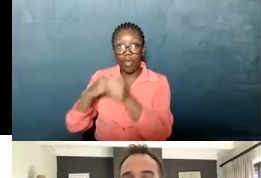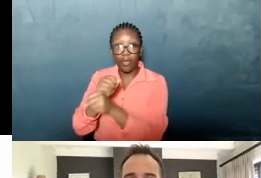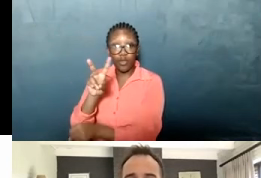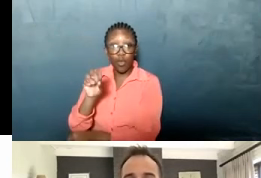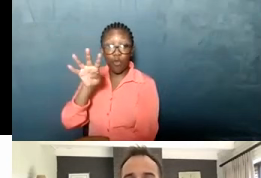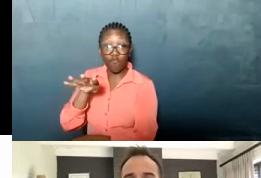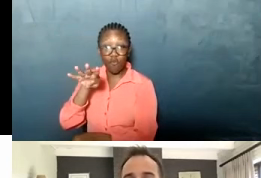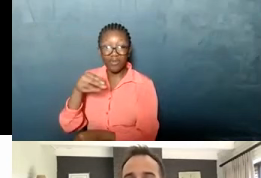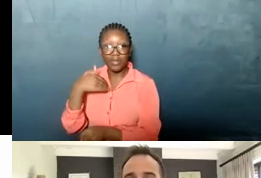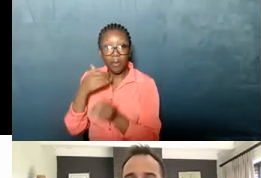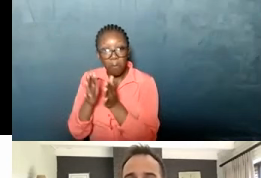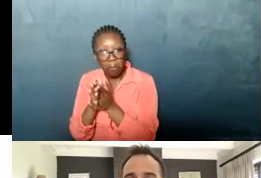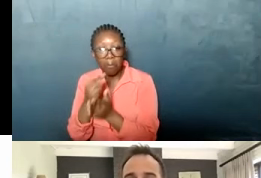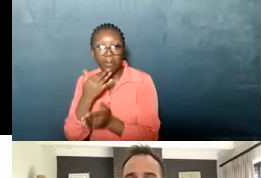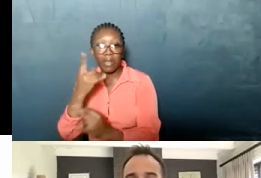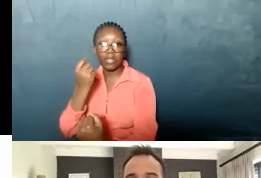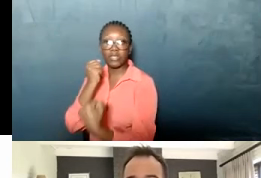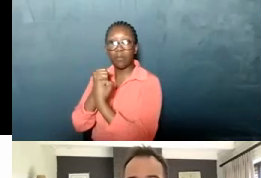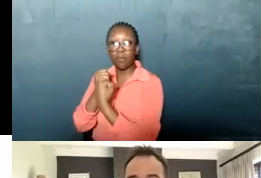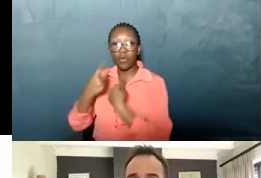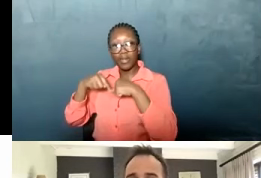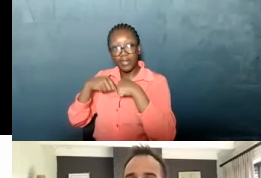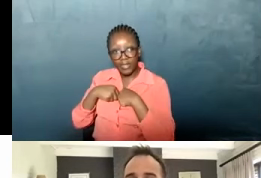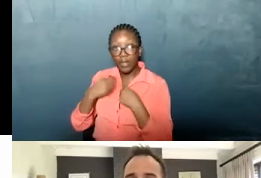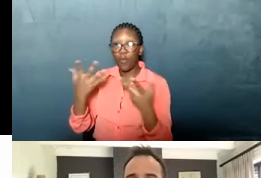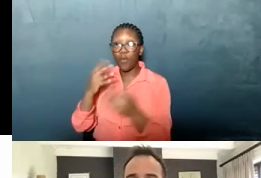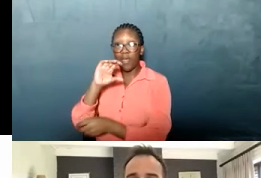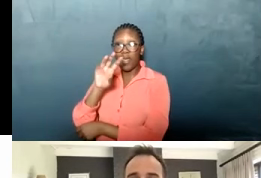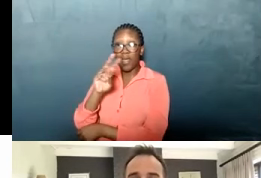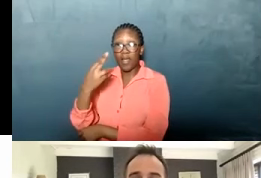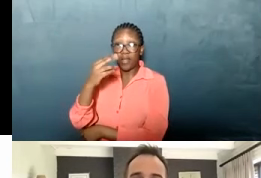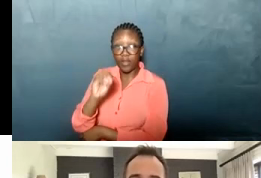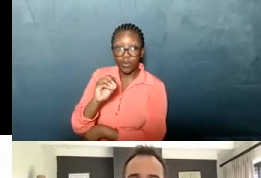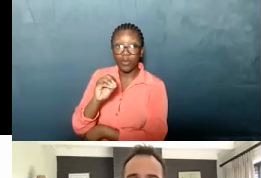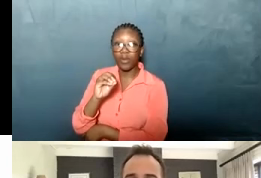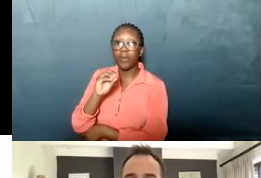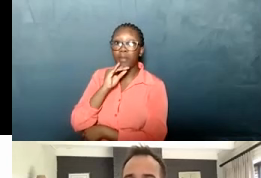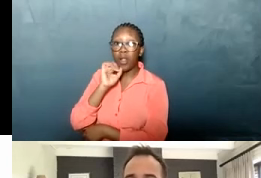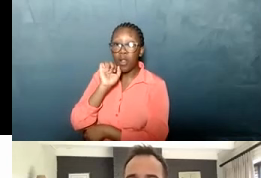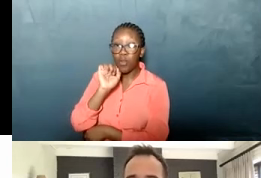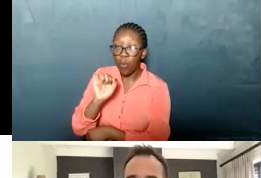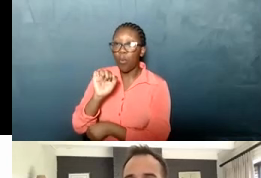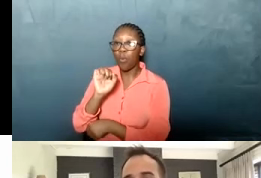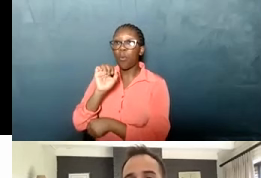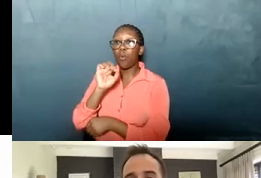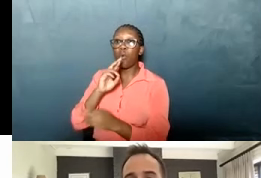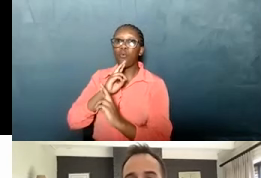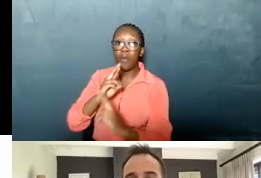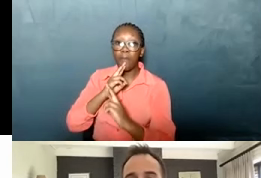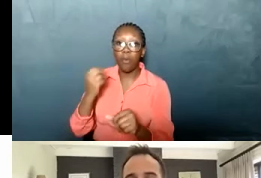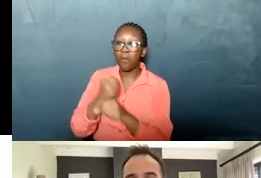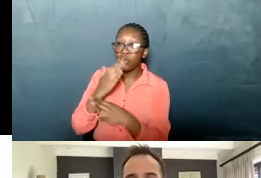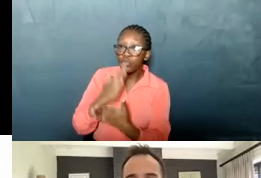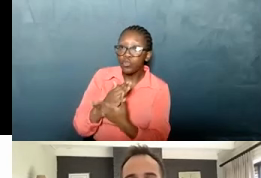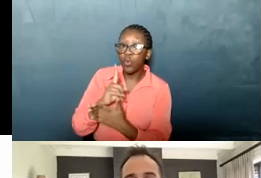the motion at the World Health Organization's General Assembly for a progress report on the status of disabling